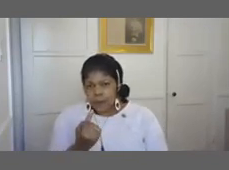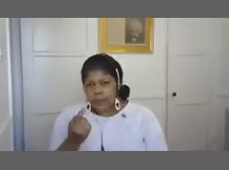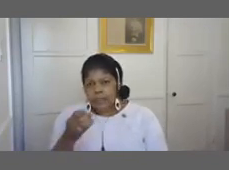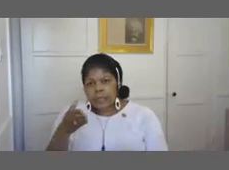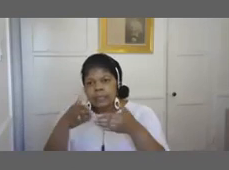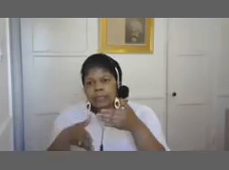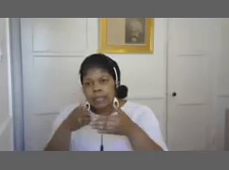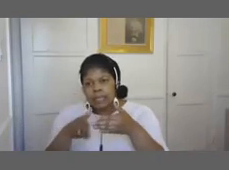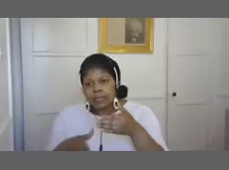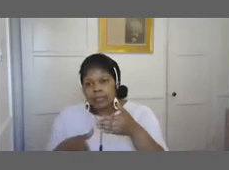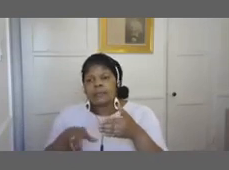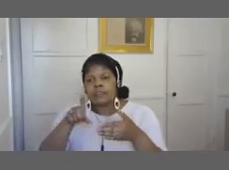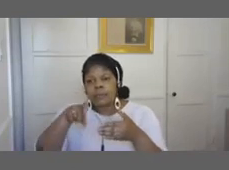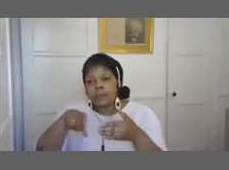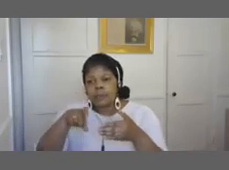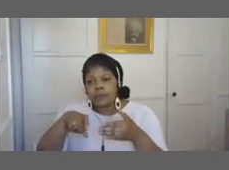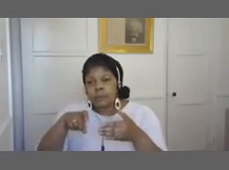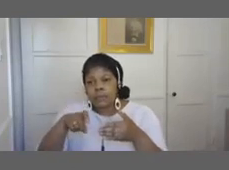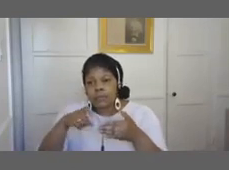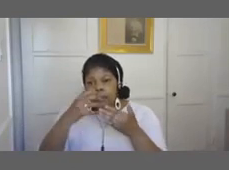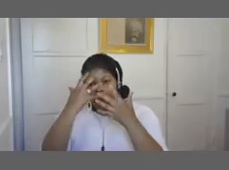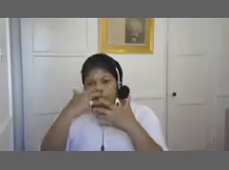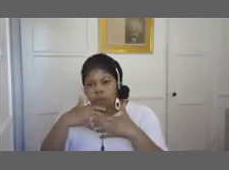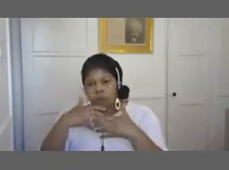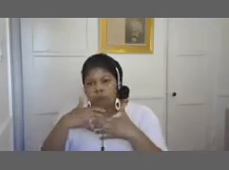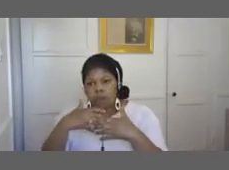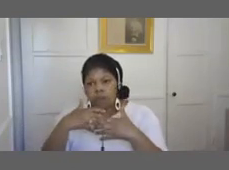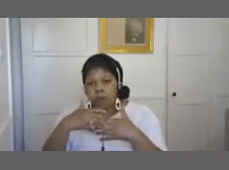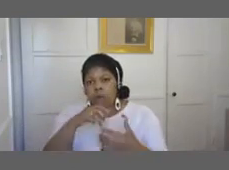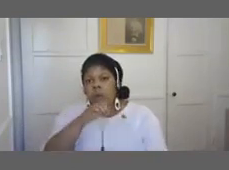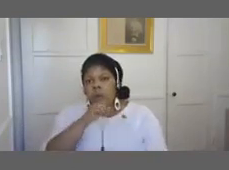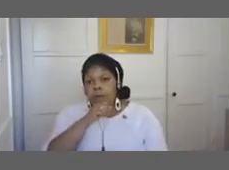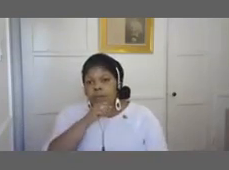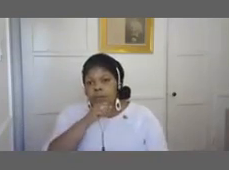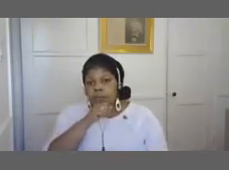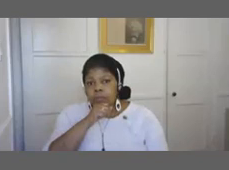dark green or dark orange.